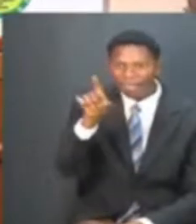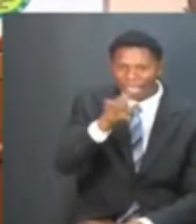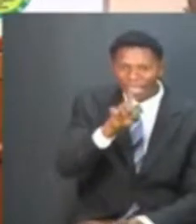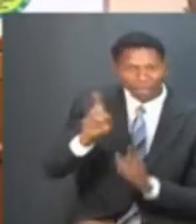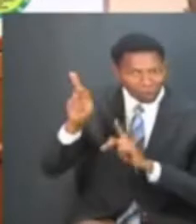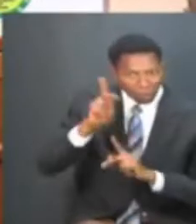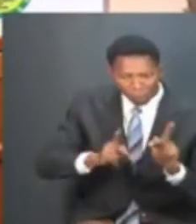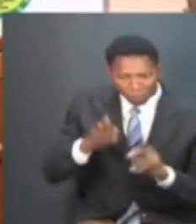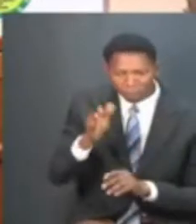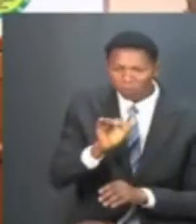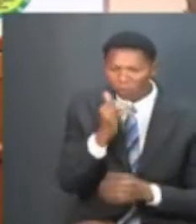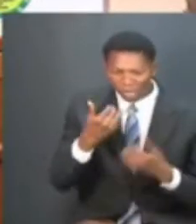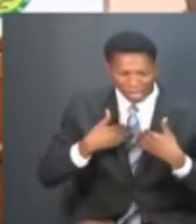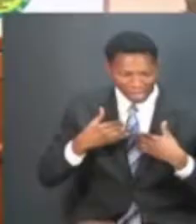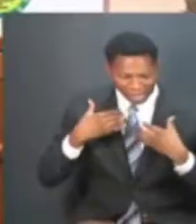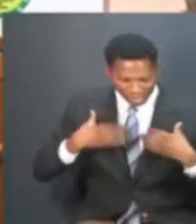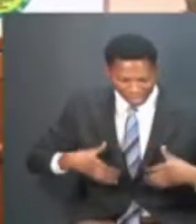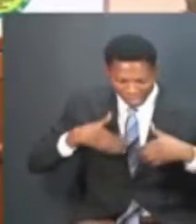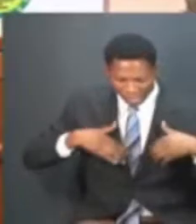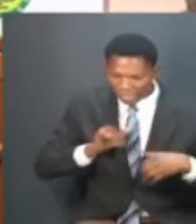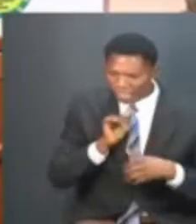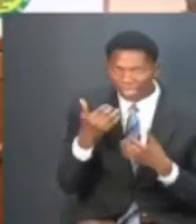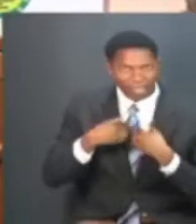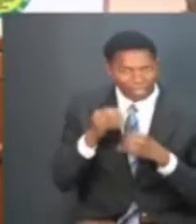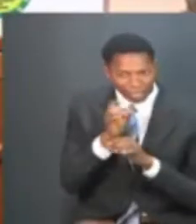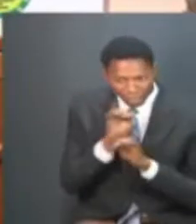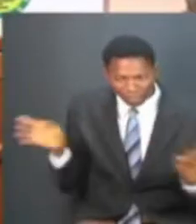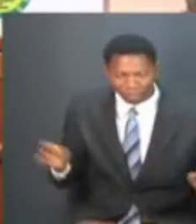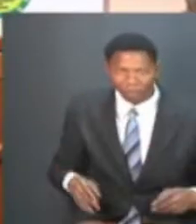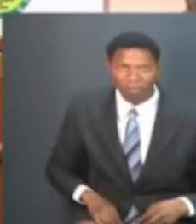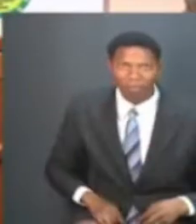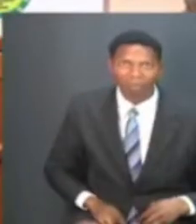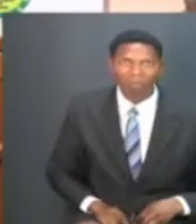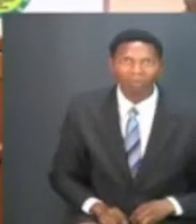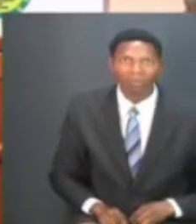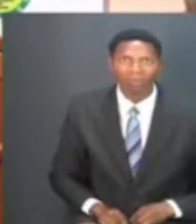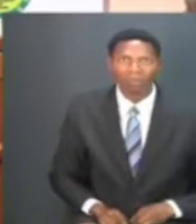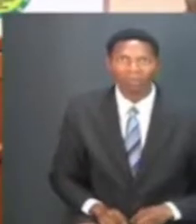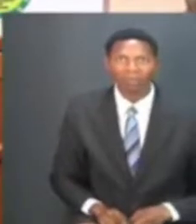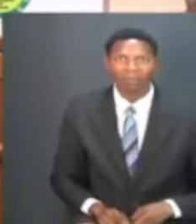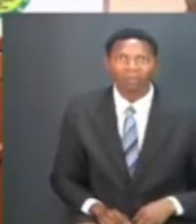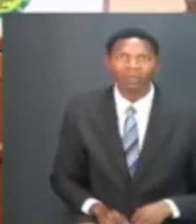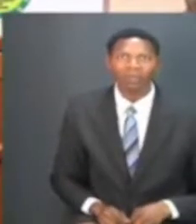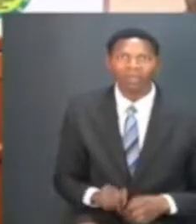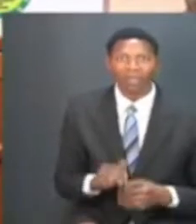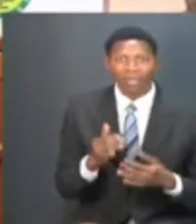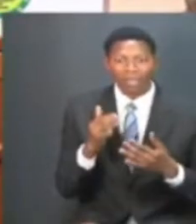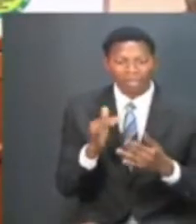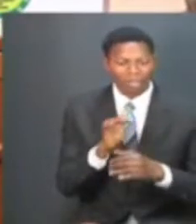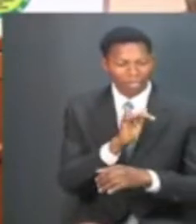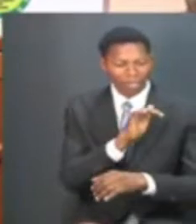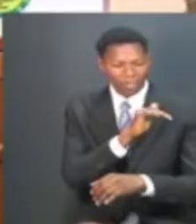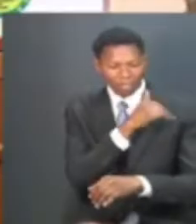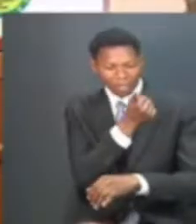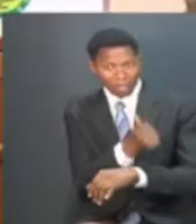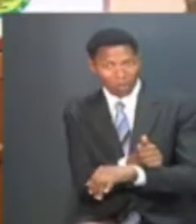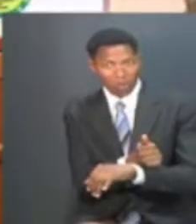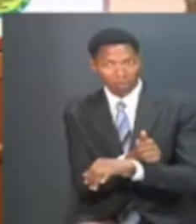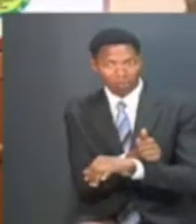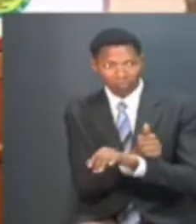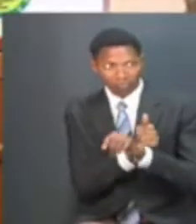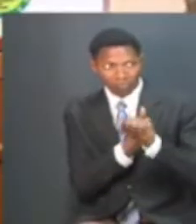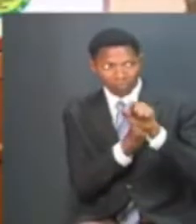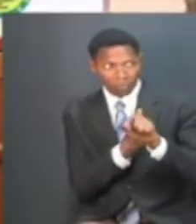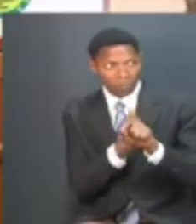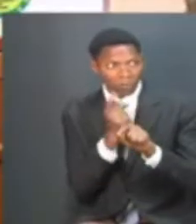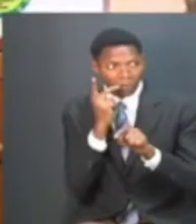No regulation, nothing. The authorities see them,